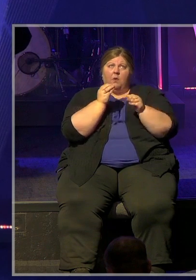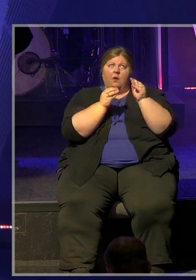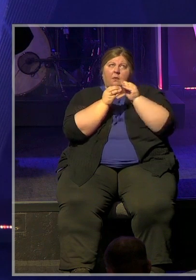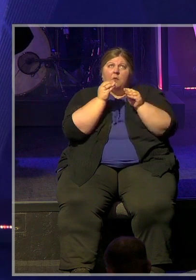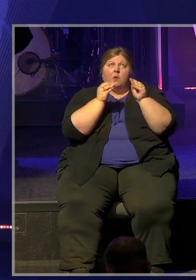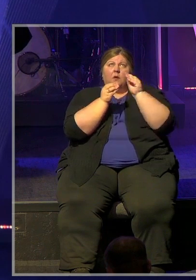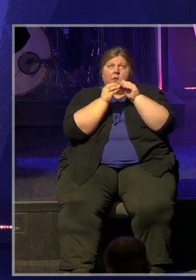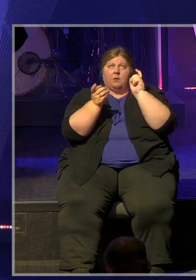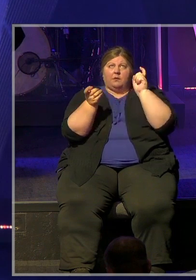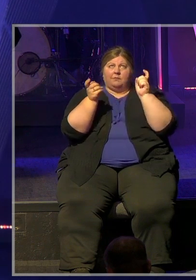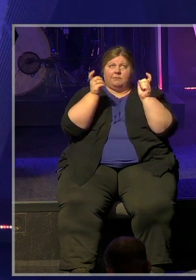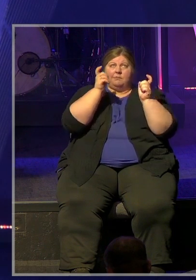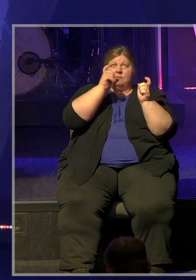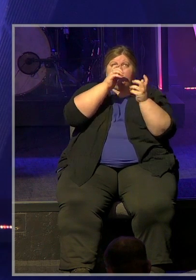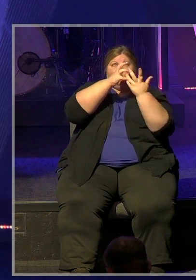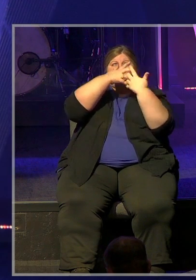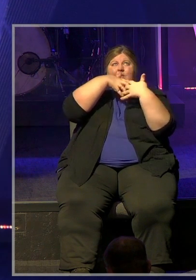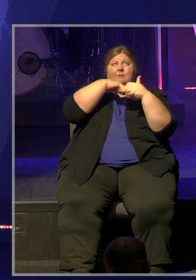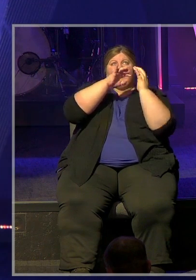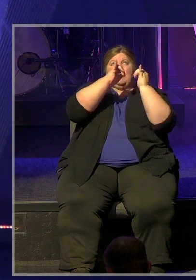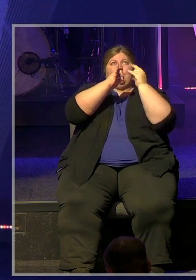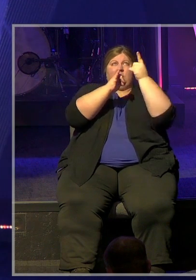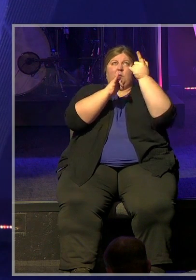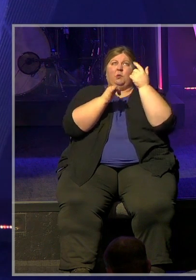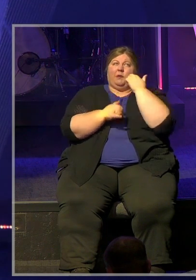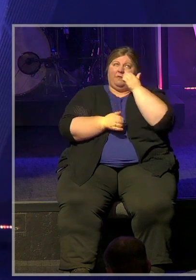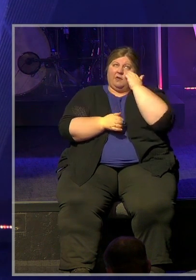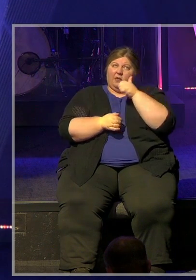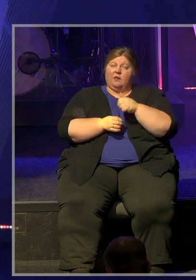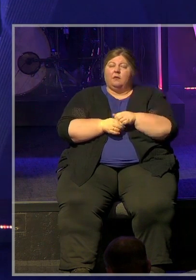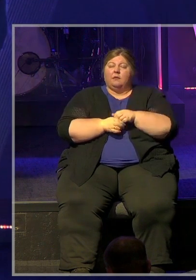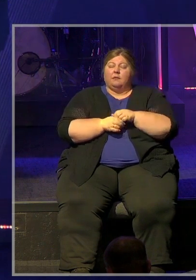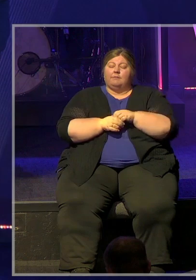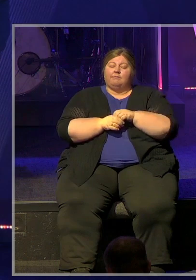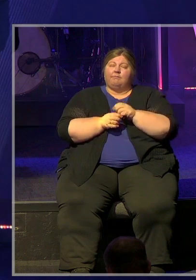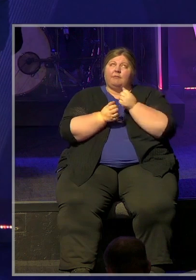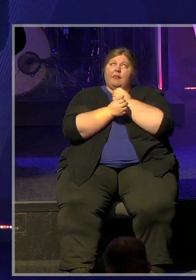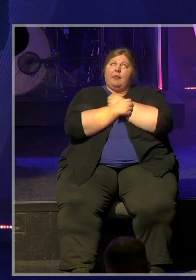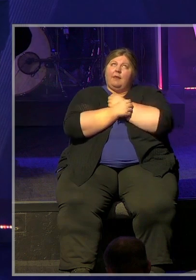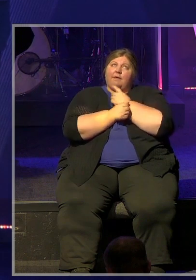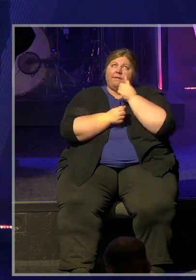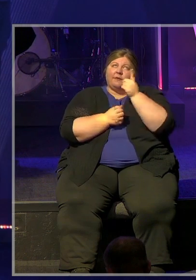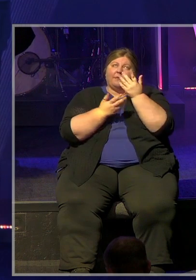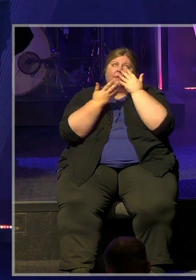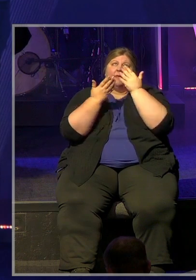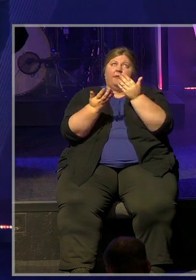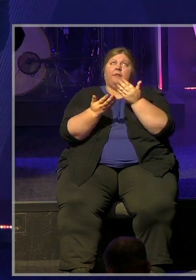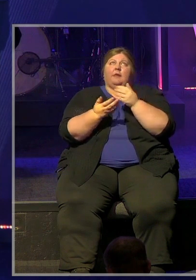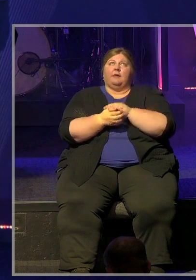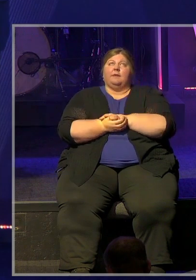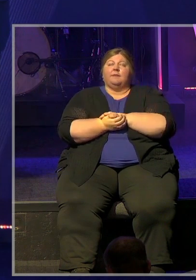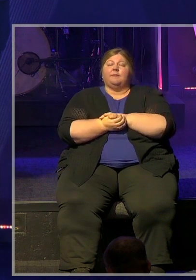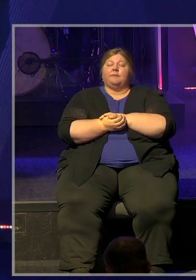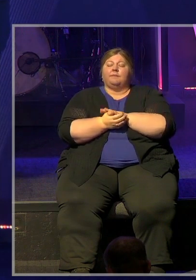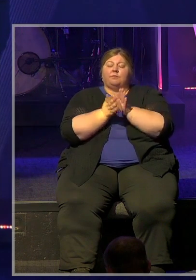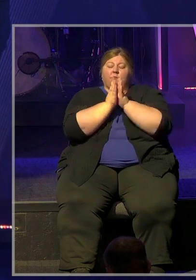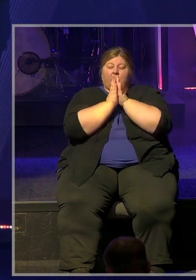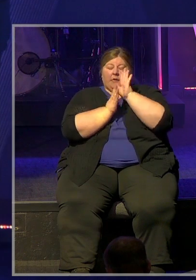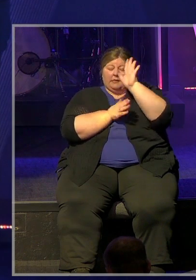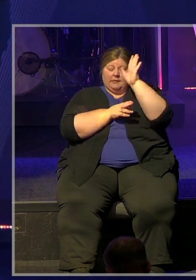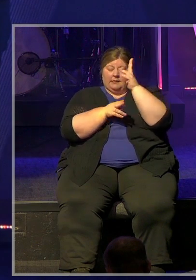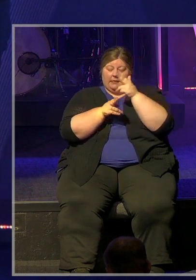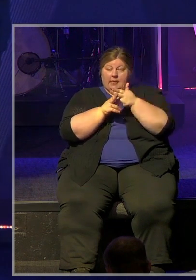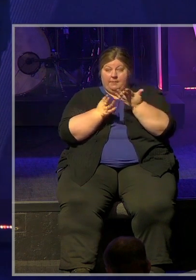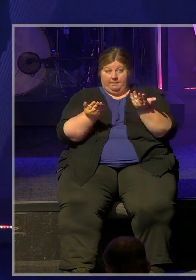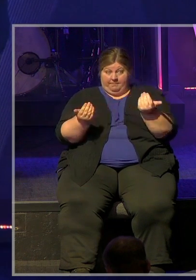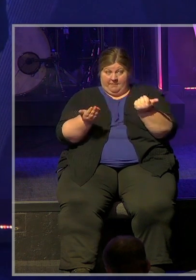more like you each and every day. We love you. And we thank you for Jesus. We pray this in his name. And